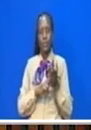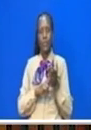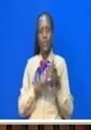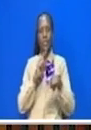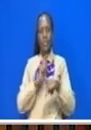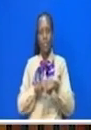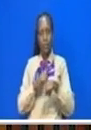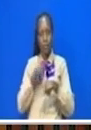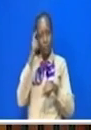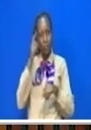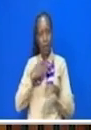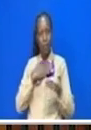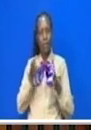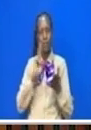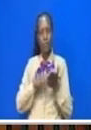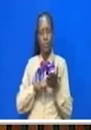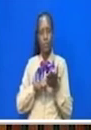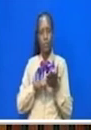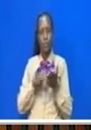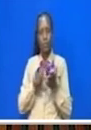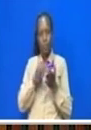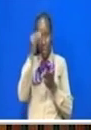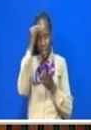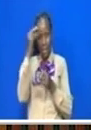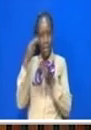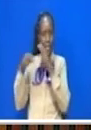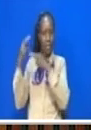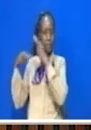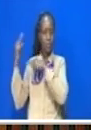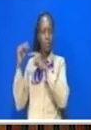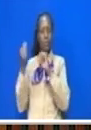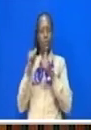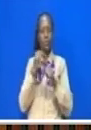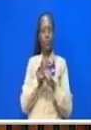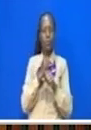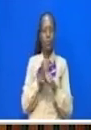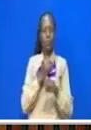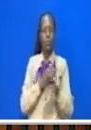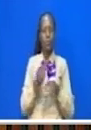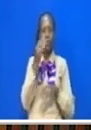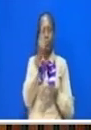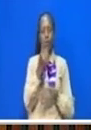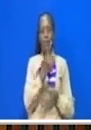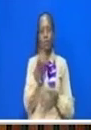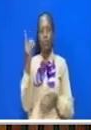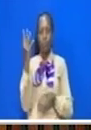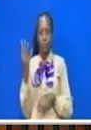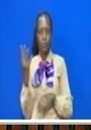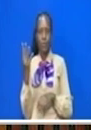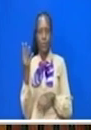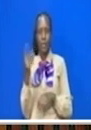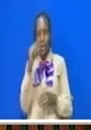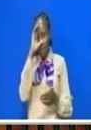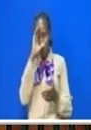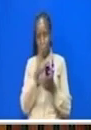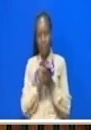revision, we'll be dealing with history, of which we'll be covering Form 1, Form 2, Form 3 up to Form 4. I believe